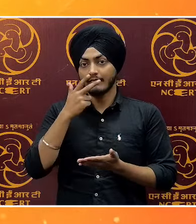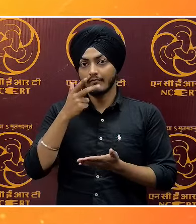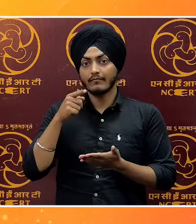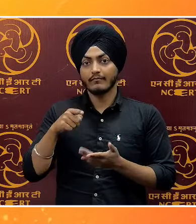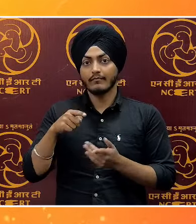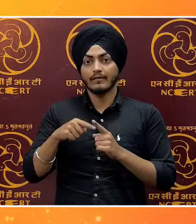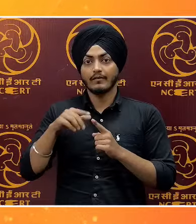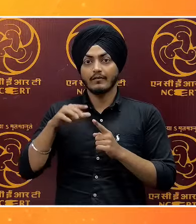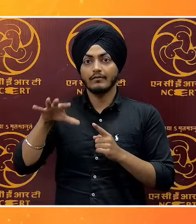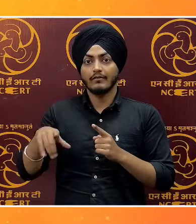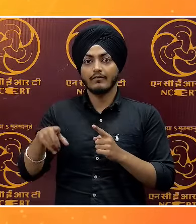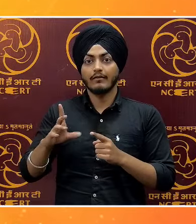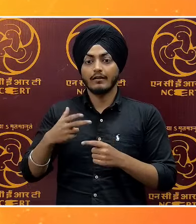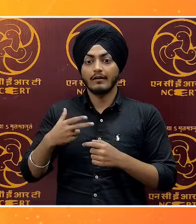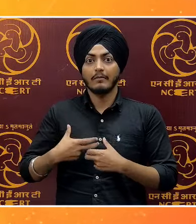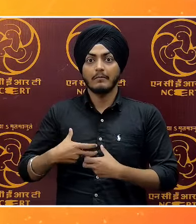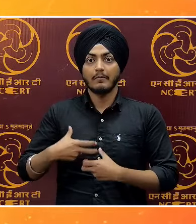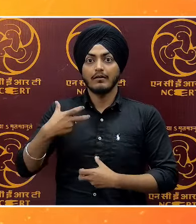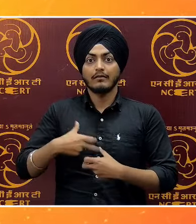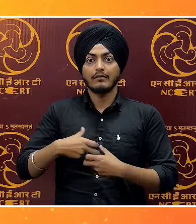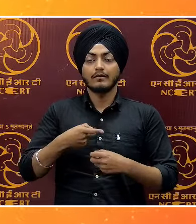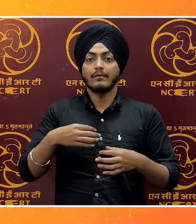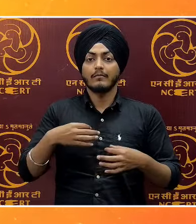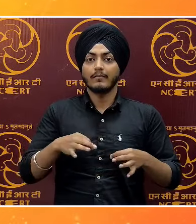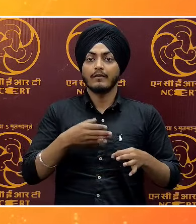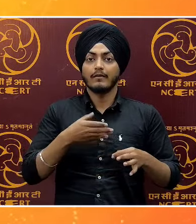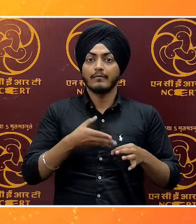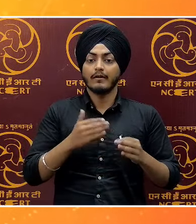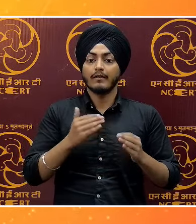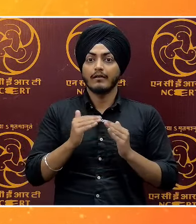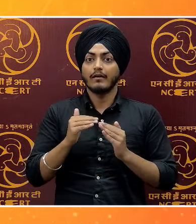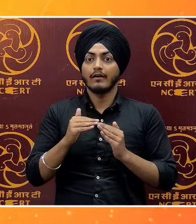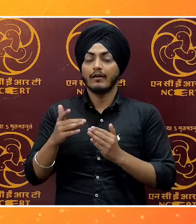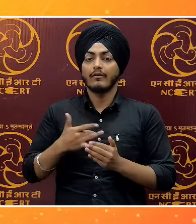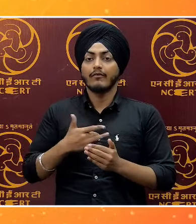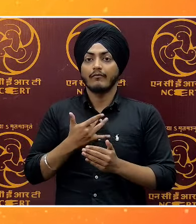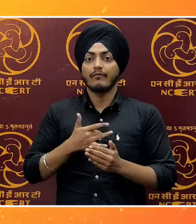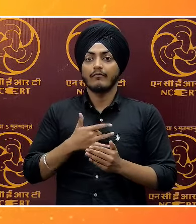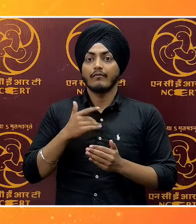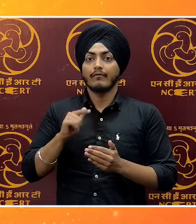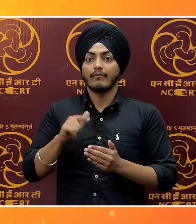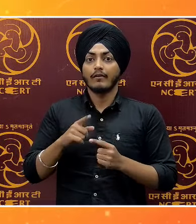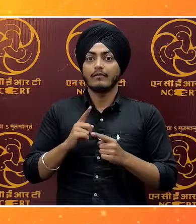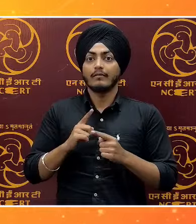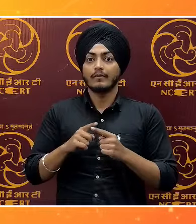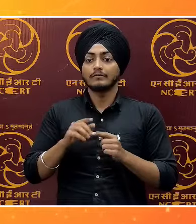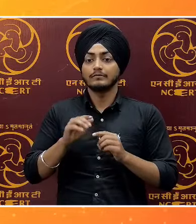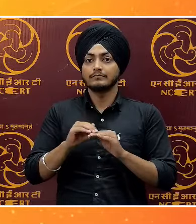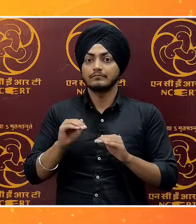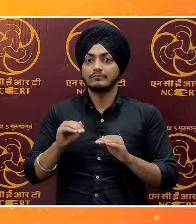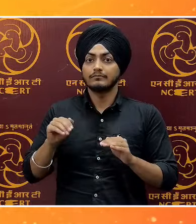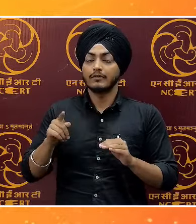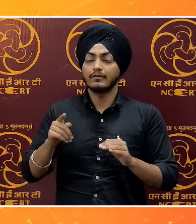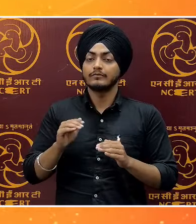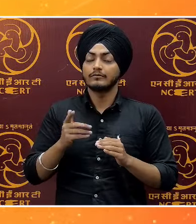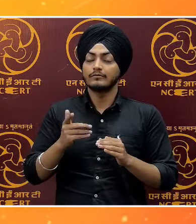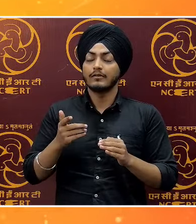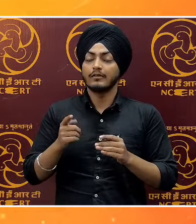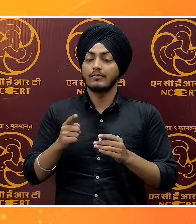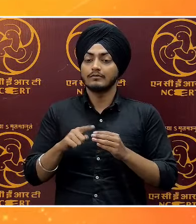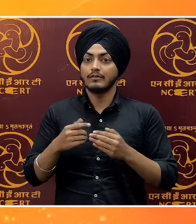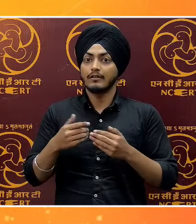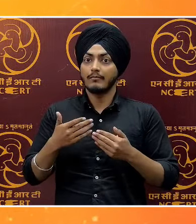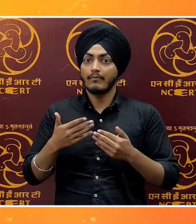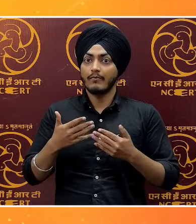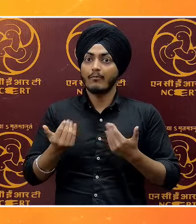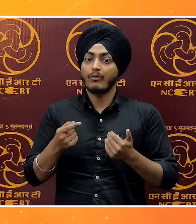buildings are represented by a paper. The houses you can feel, you can touch. And here the students can open the door of